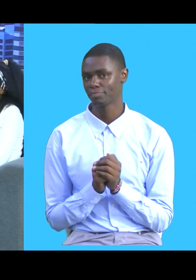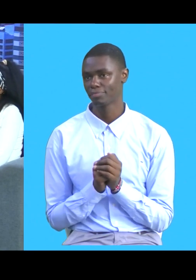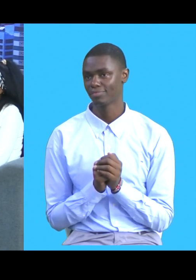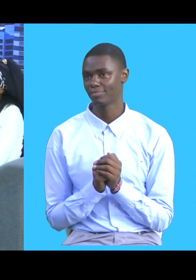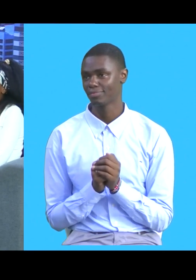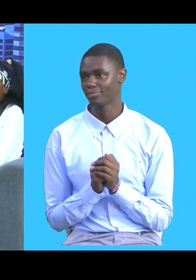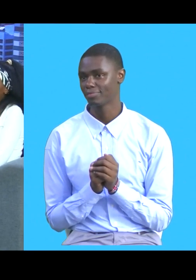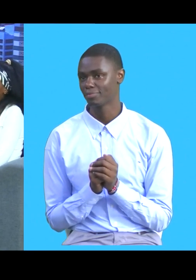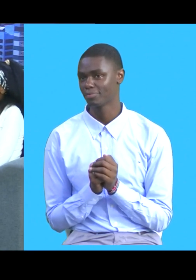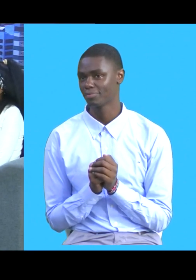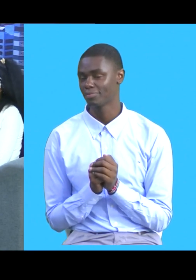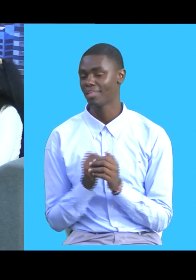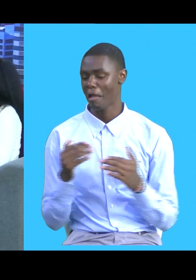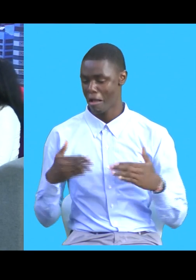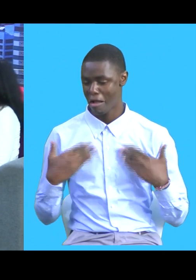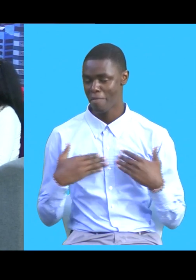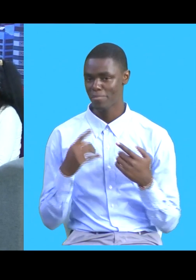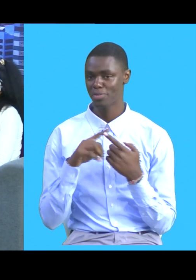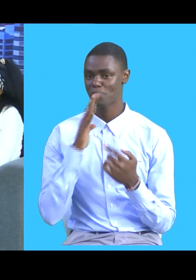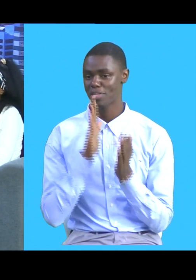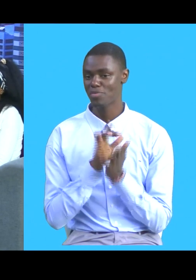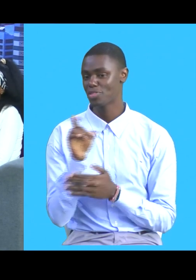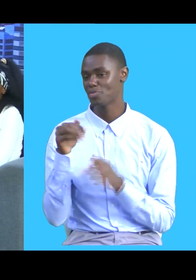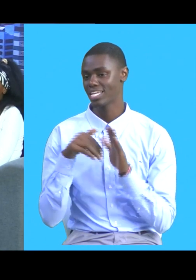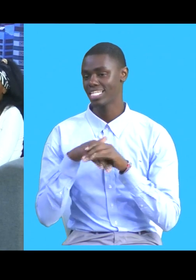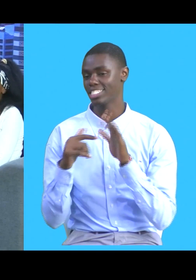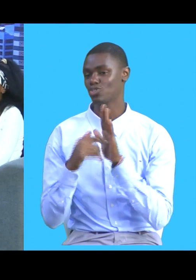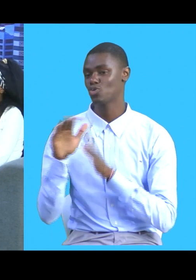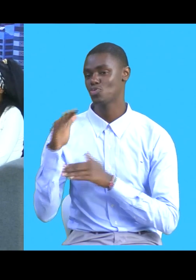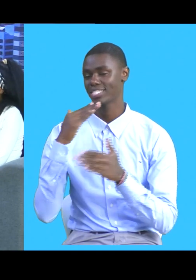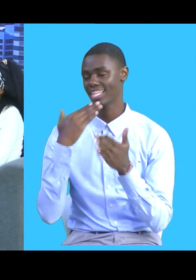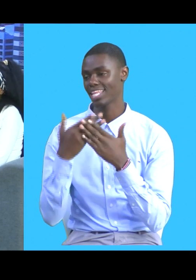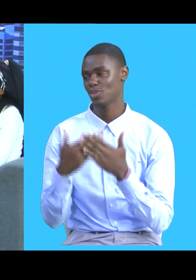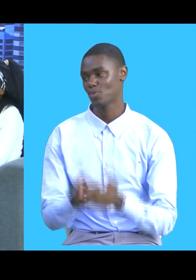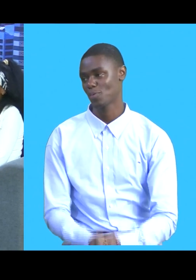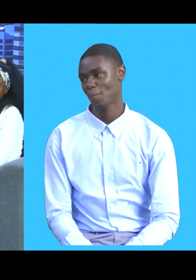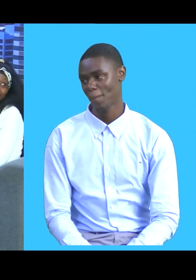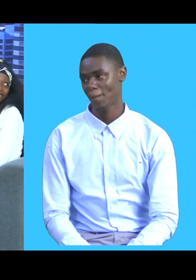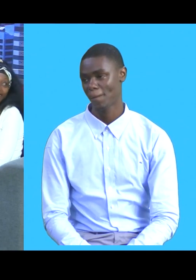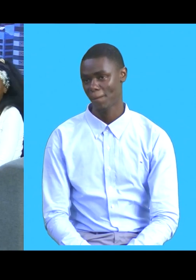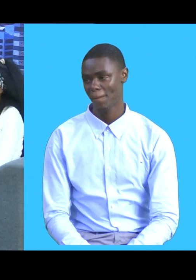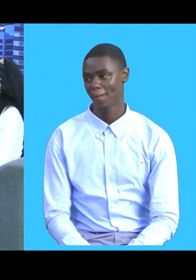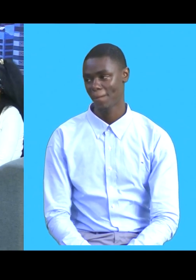and I'm happy to be with you here in your show today. Thank you.